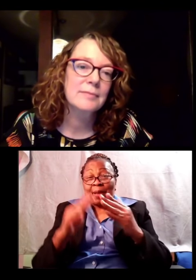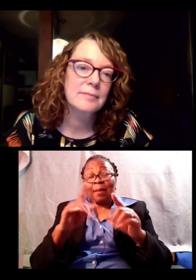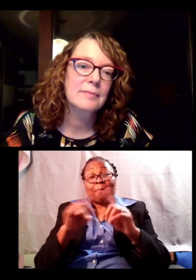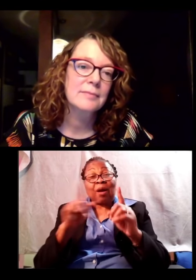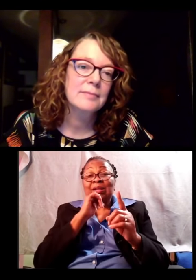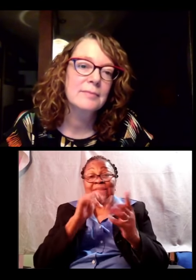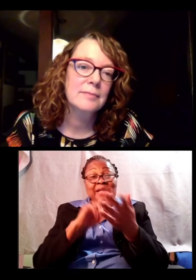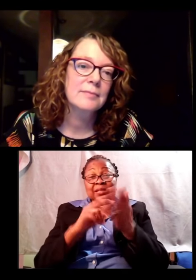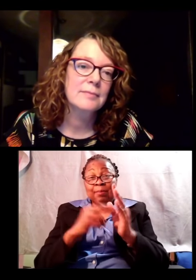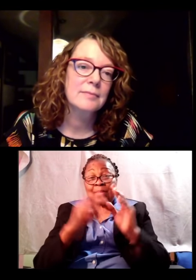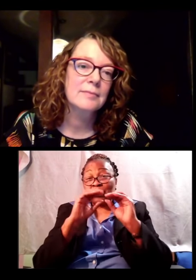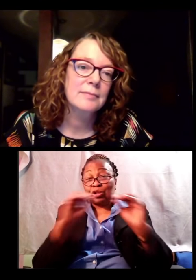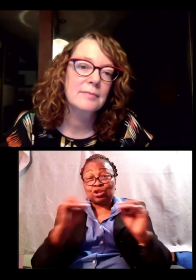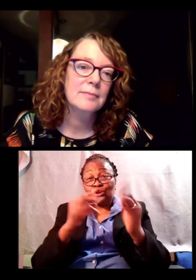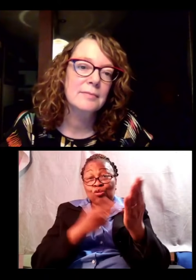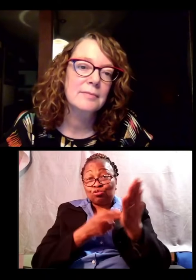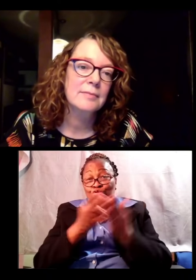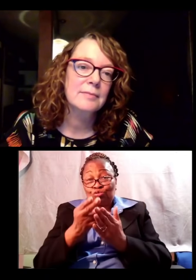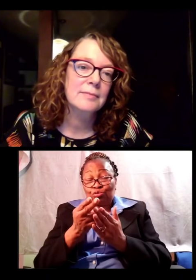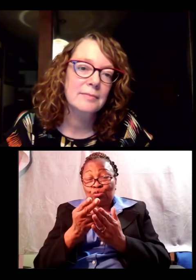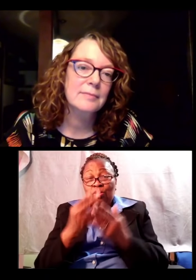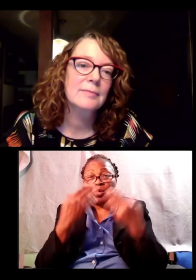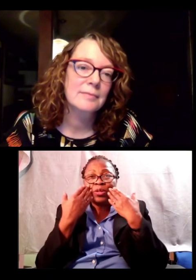just means that we don't know what it was.